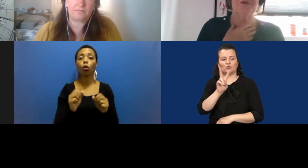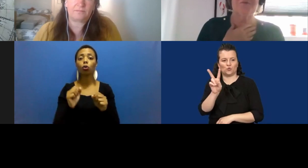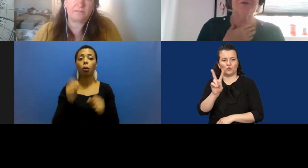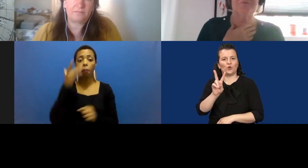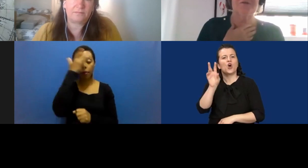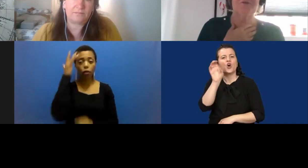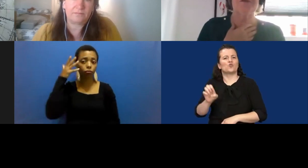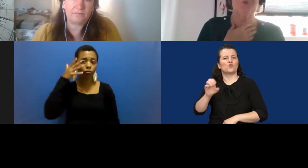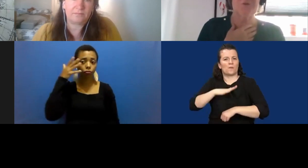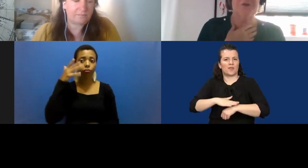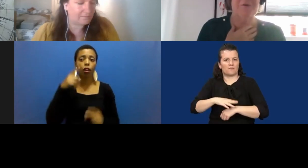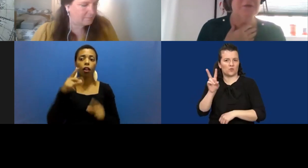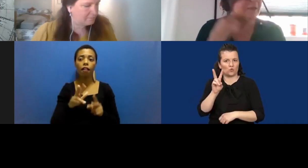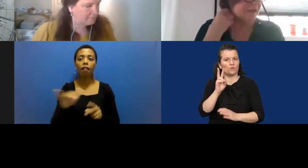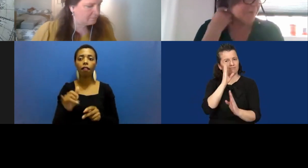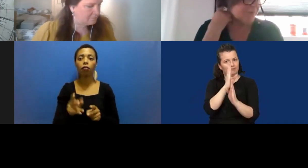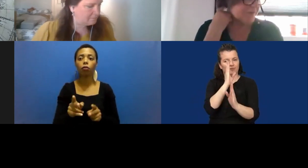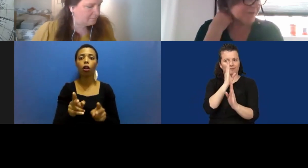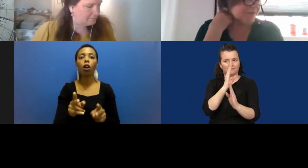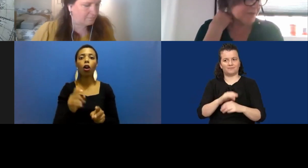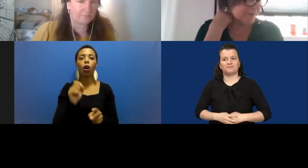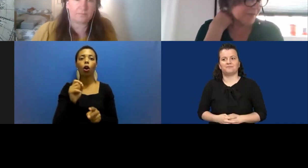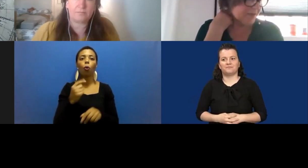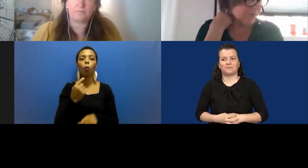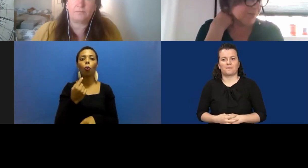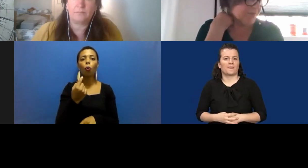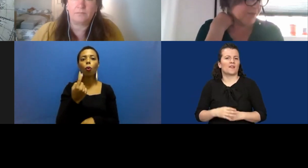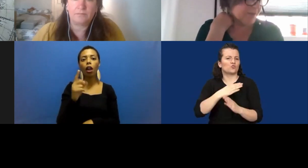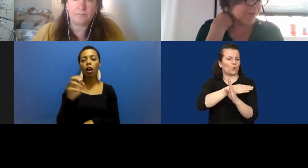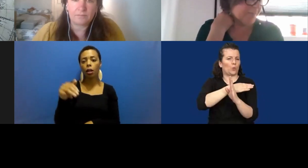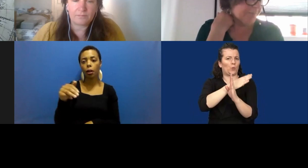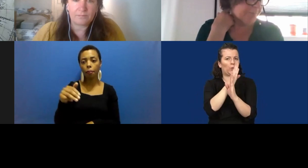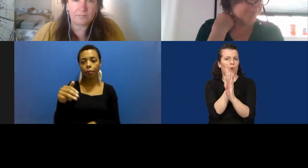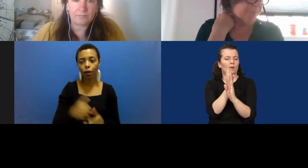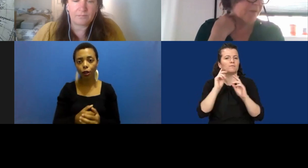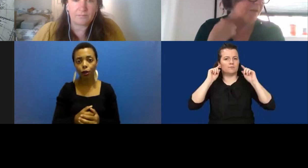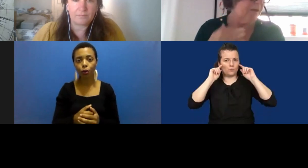in 1/4 of an hour, with a panel with the